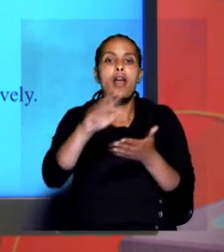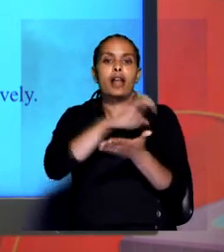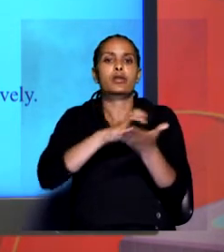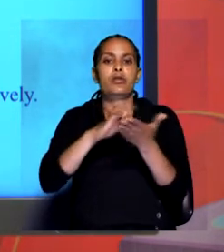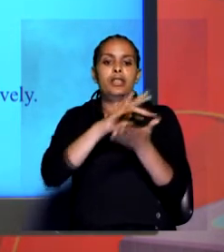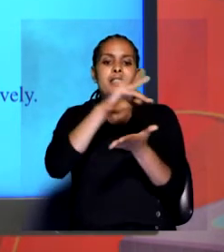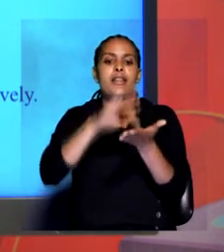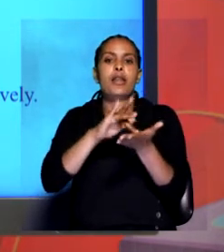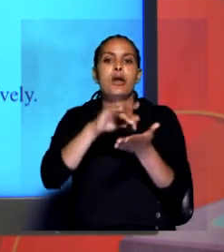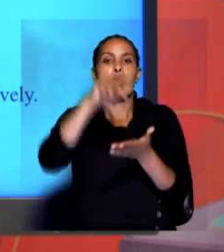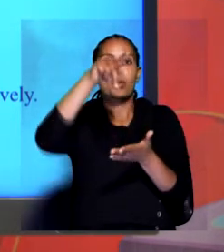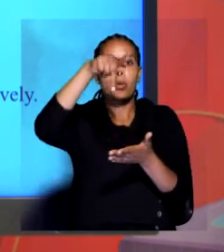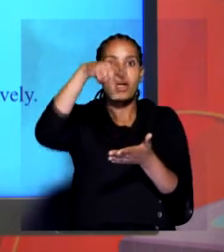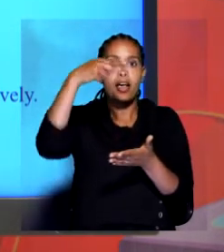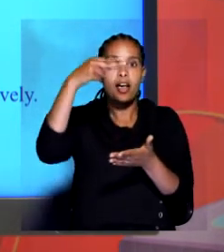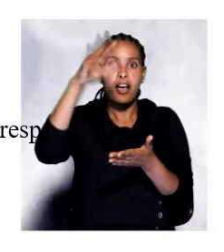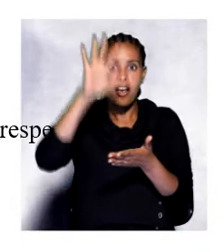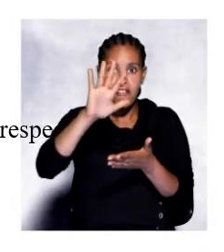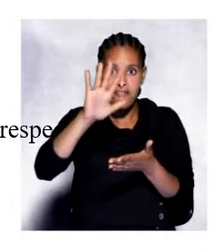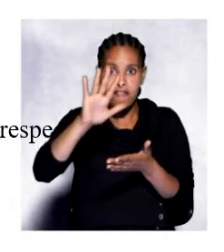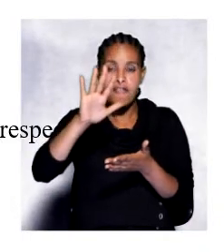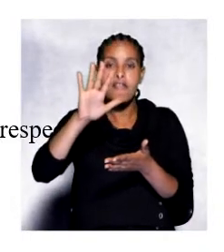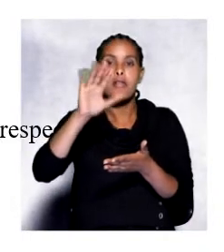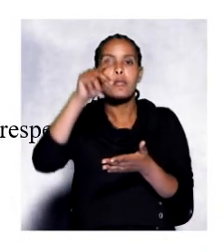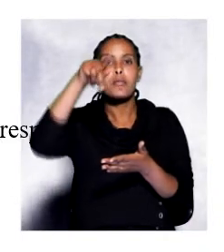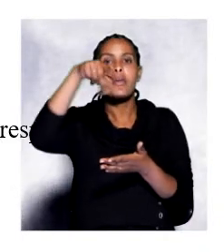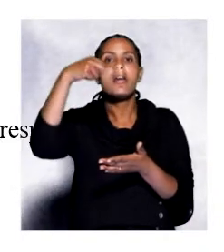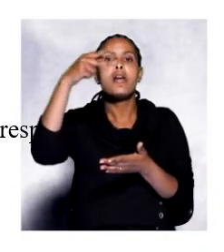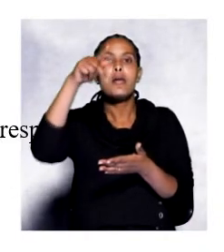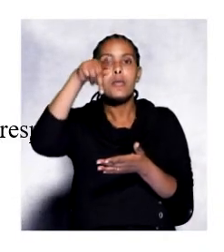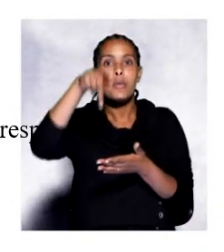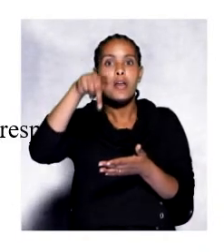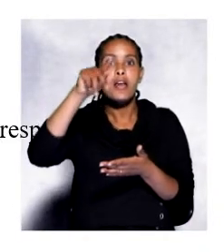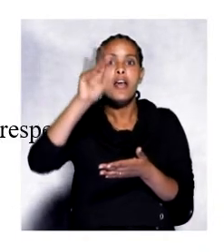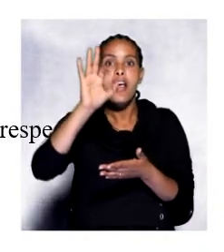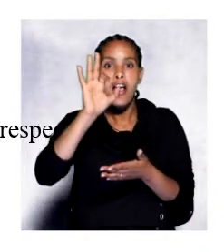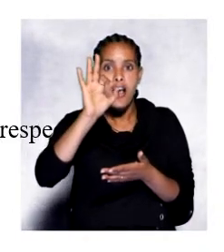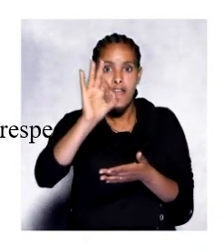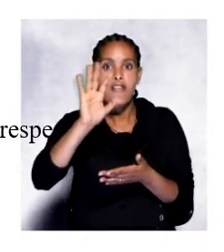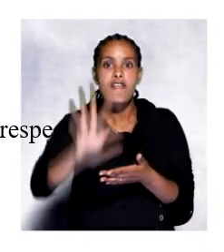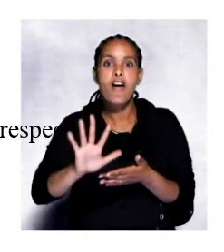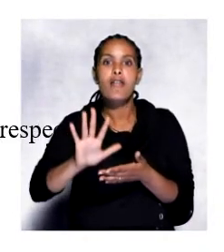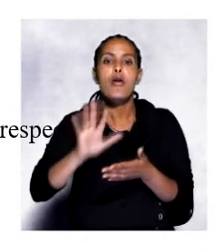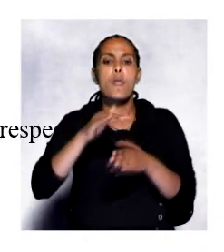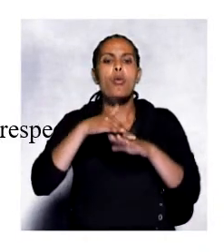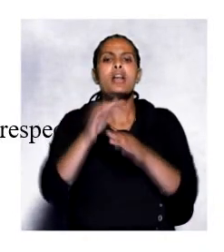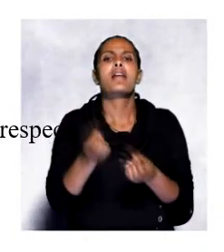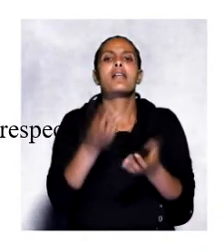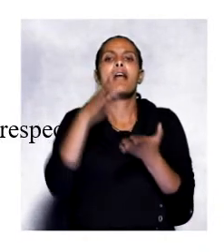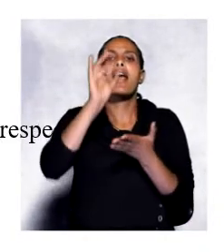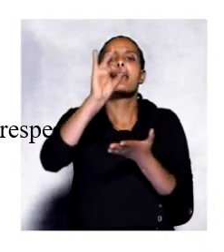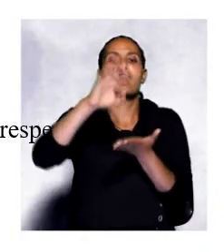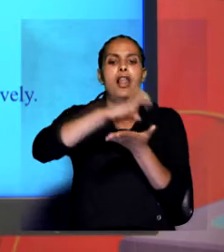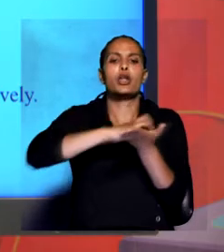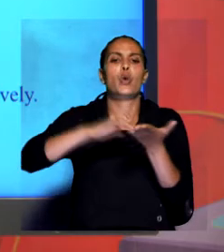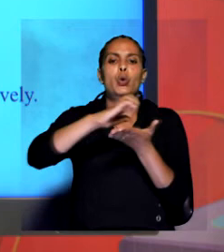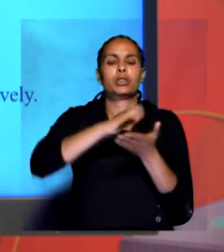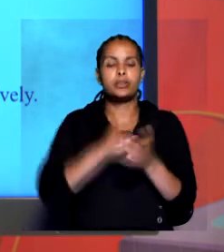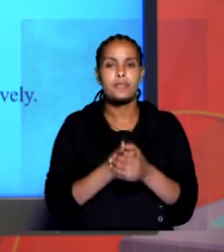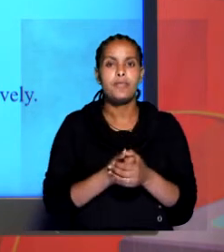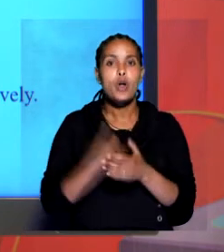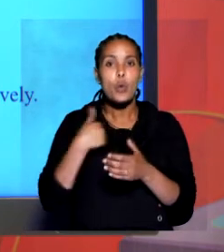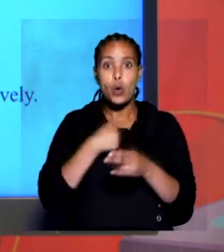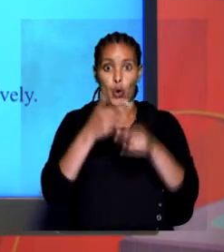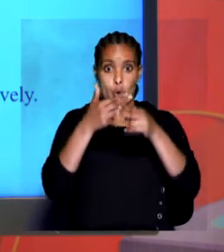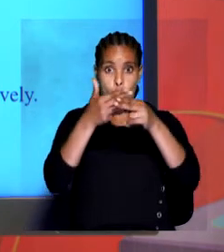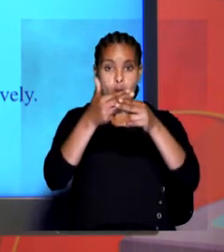atom. PF5, 10 electrons on the central atom, more than 8 electrons. We